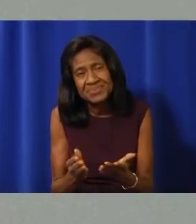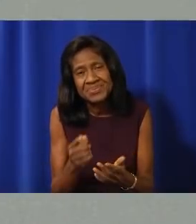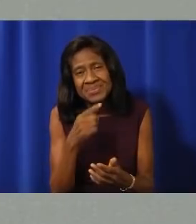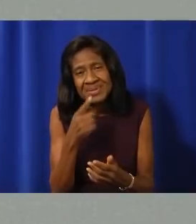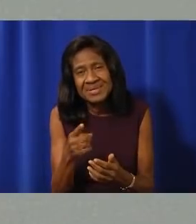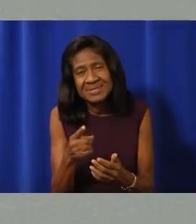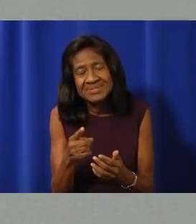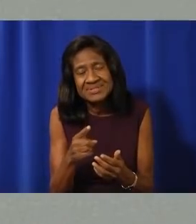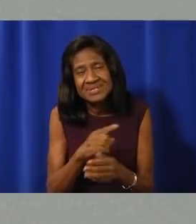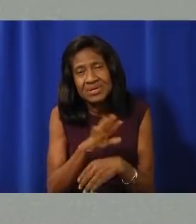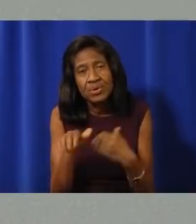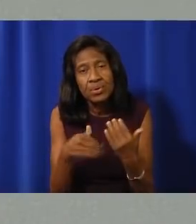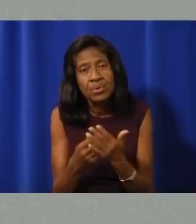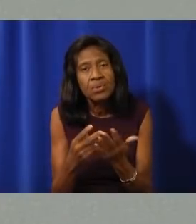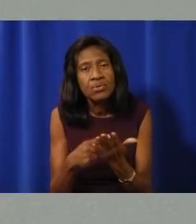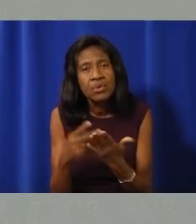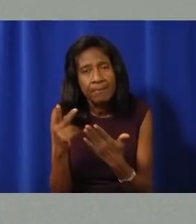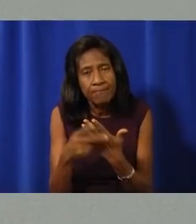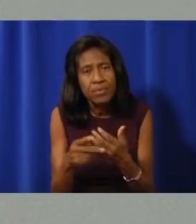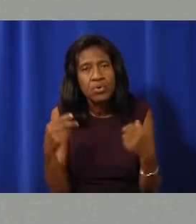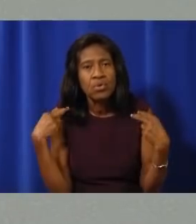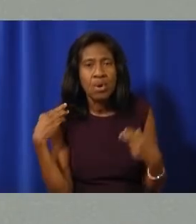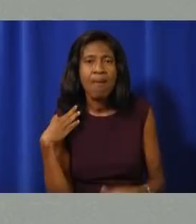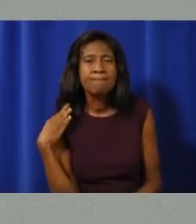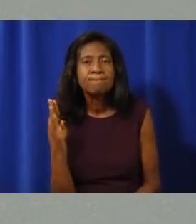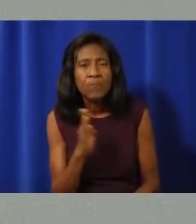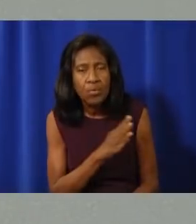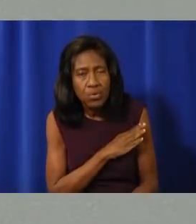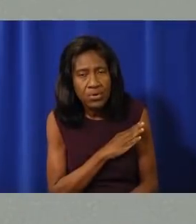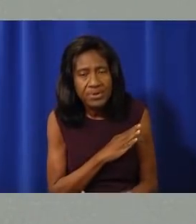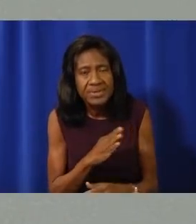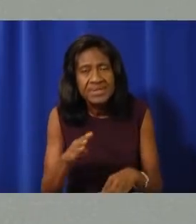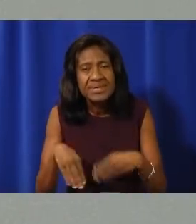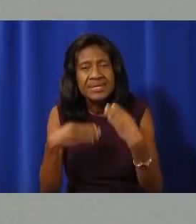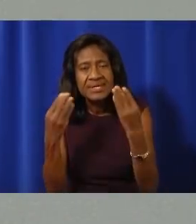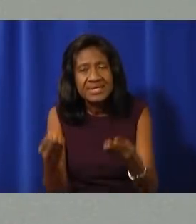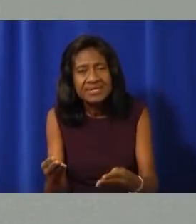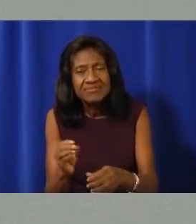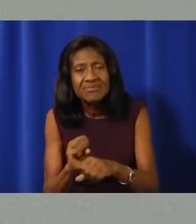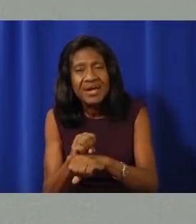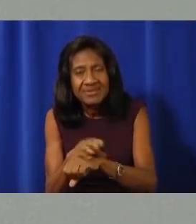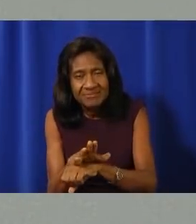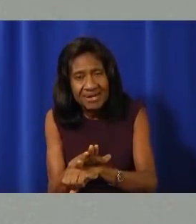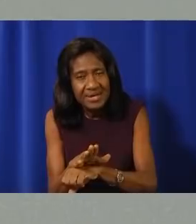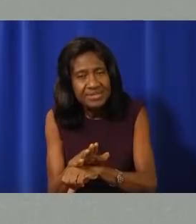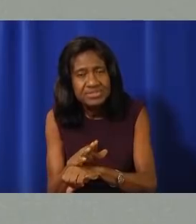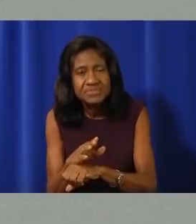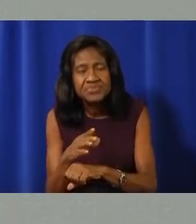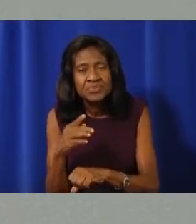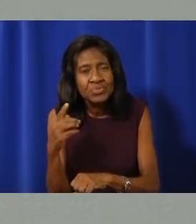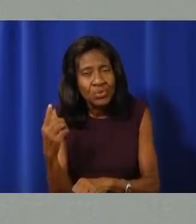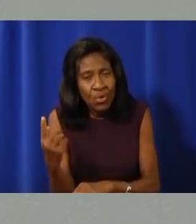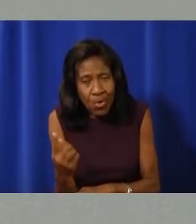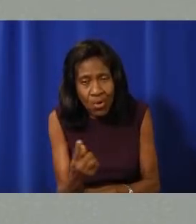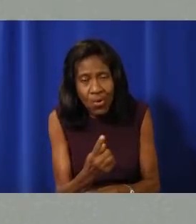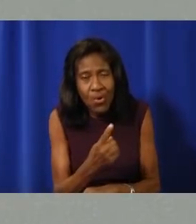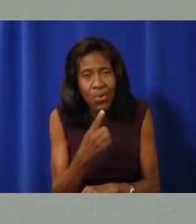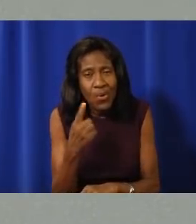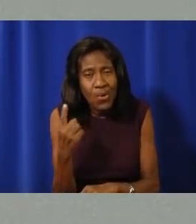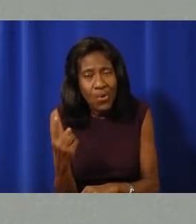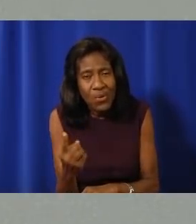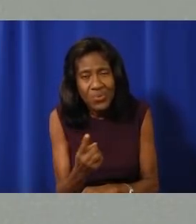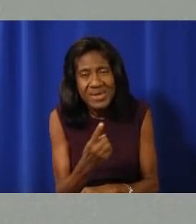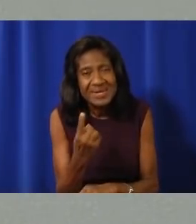program board as well has been an excellent source of advice, as they have always been, not just for this government, but